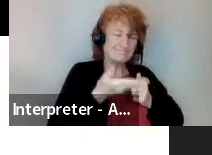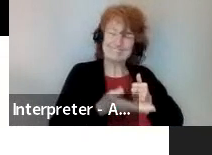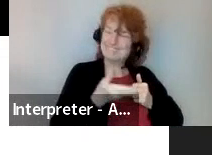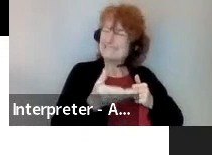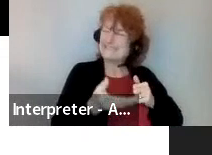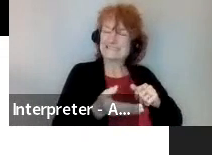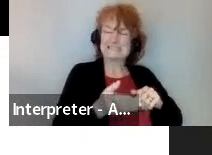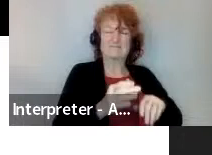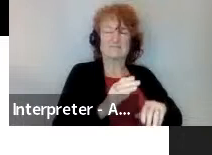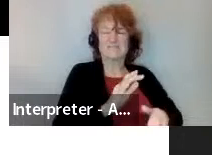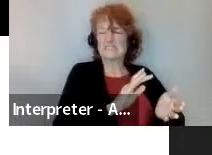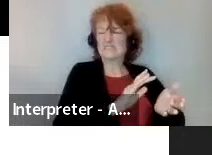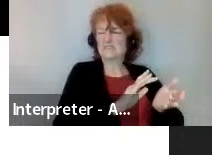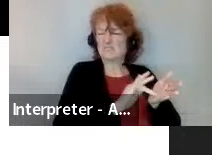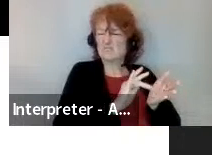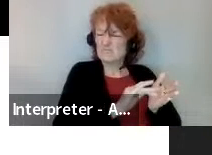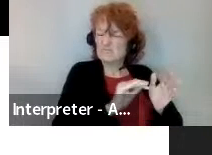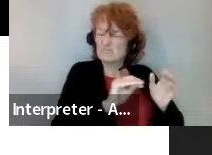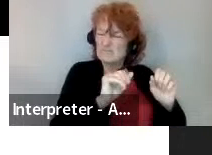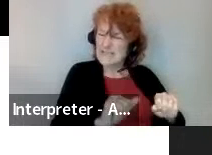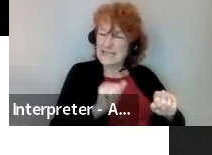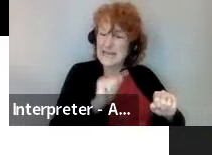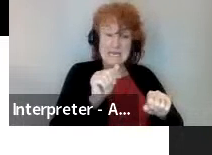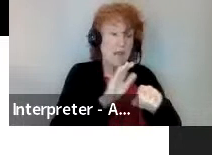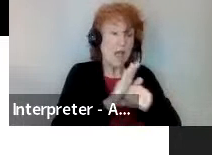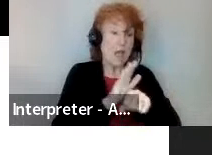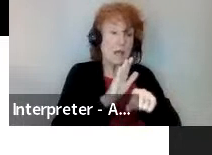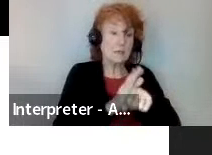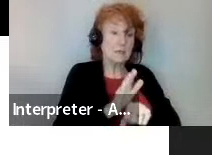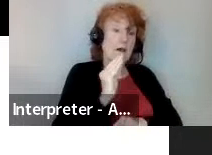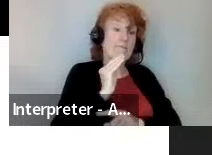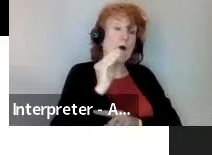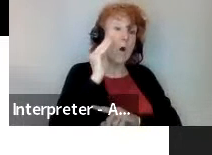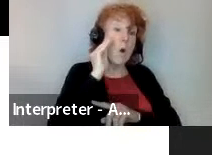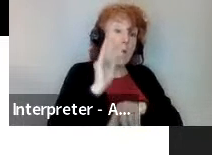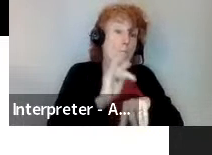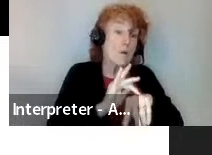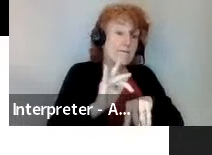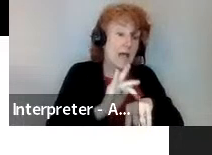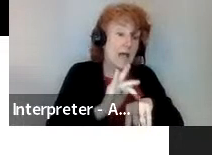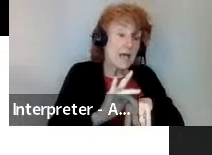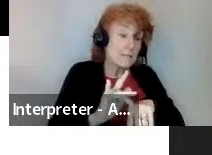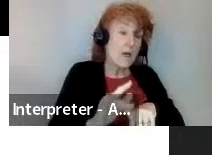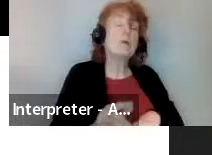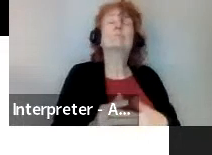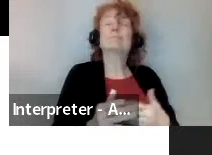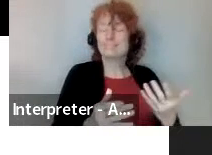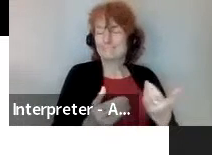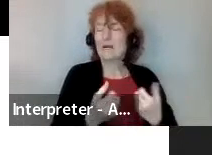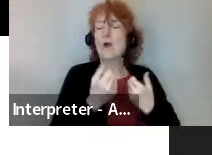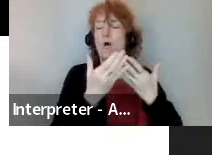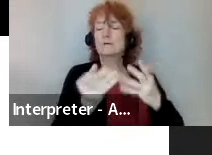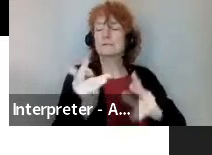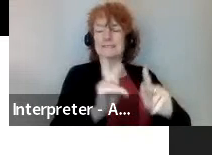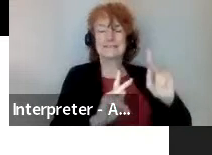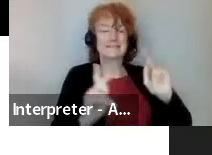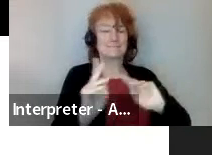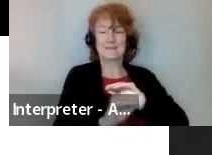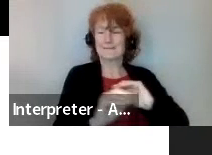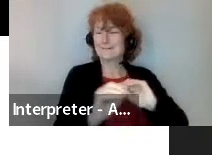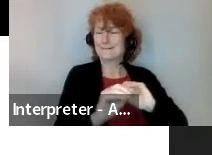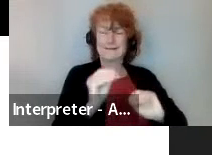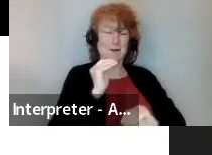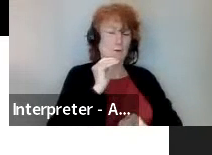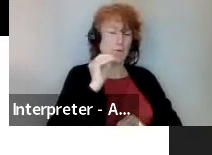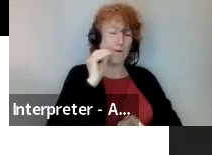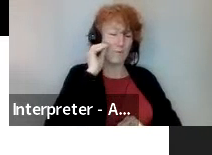enough homes is also the direct cause of homelessness. Changing our zoning can respond to each of these issues by increasing the number and the types of homes